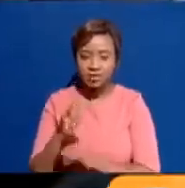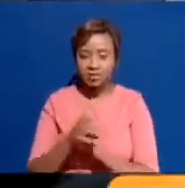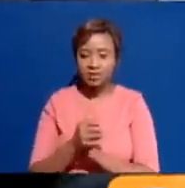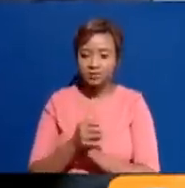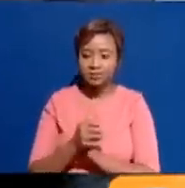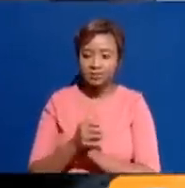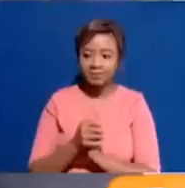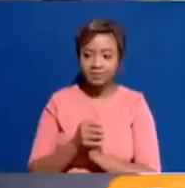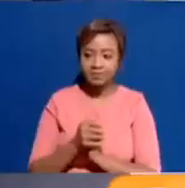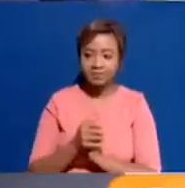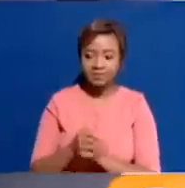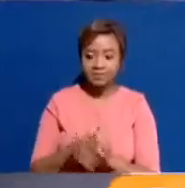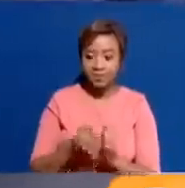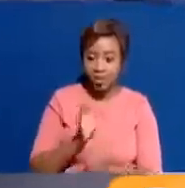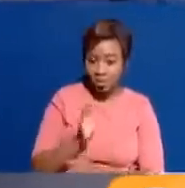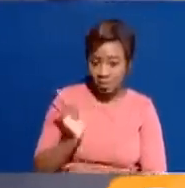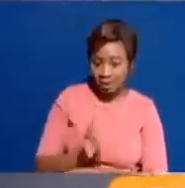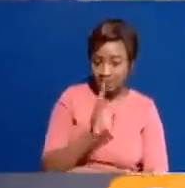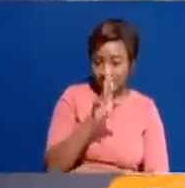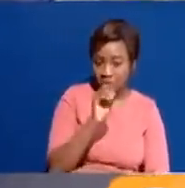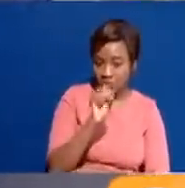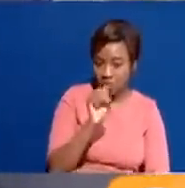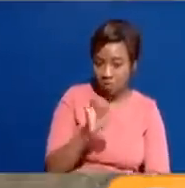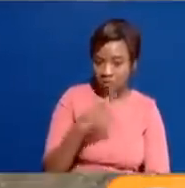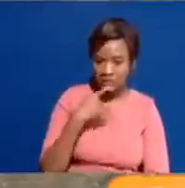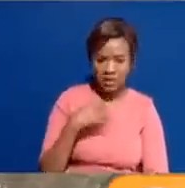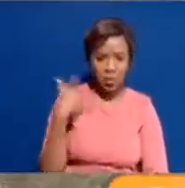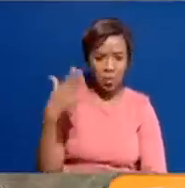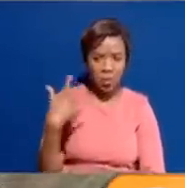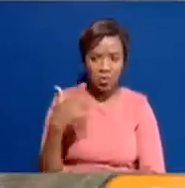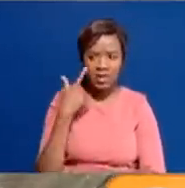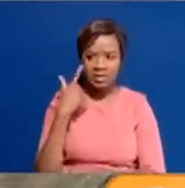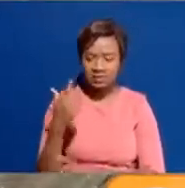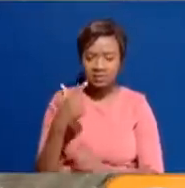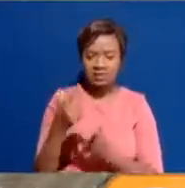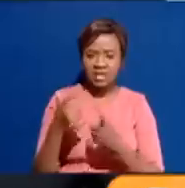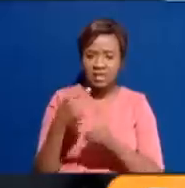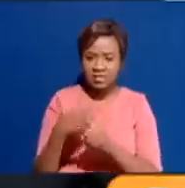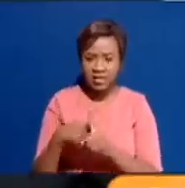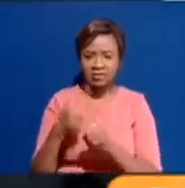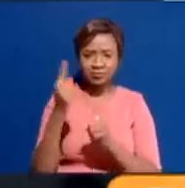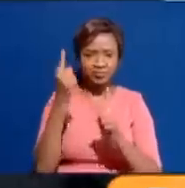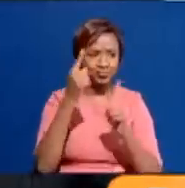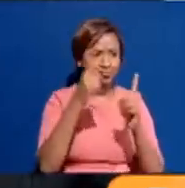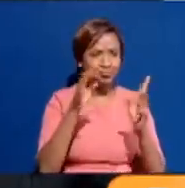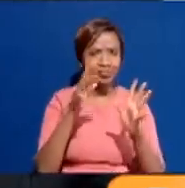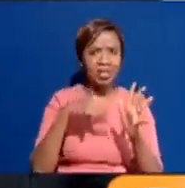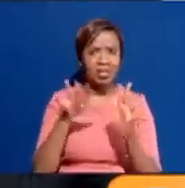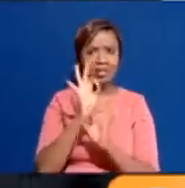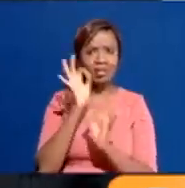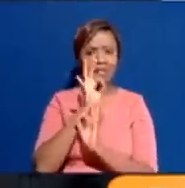Rose, an aerospace engineer, says she was always fascinated by machines in the air. At first, I wanted